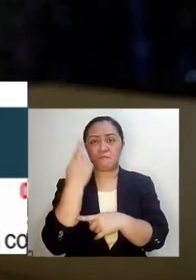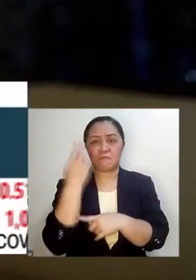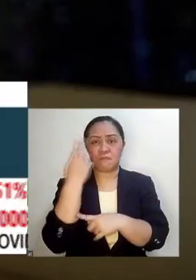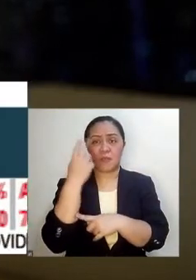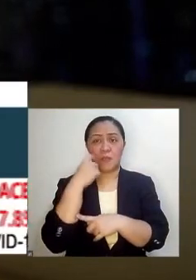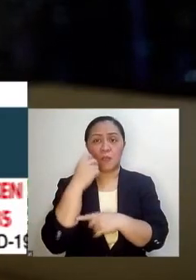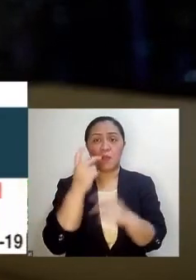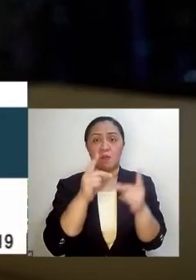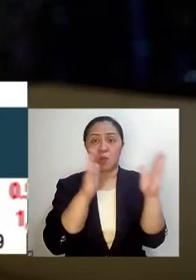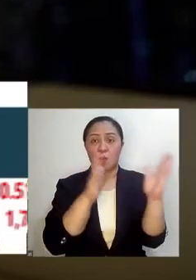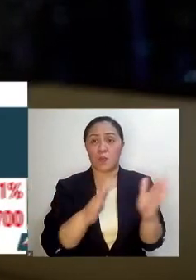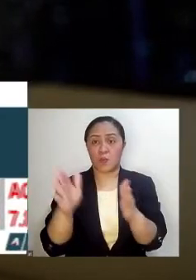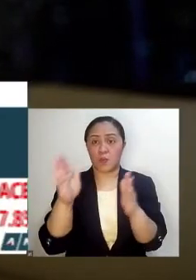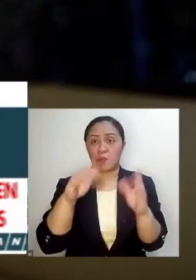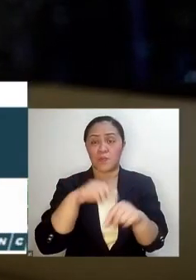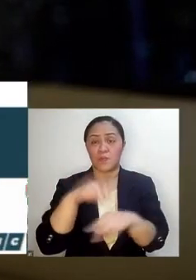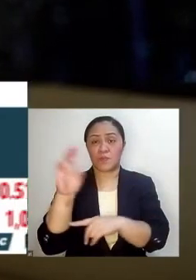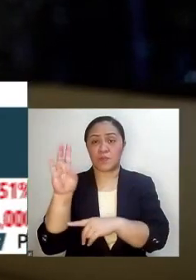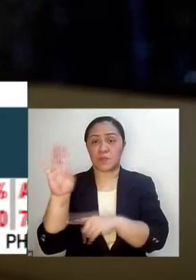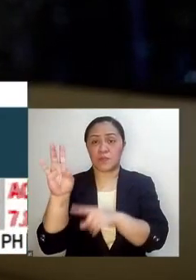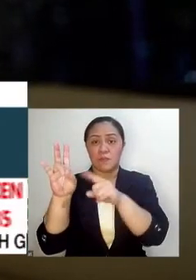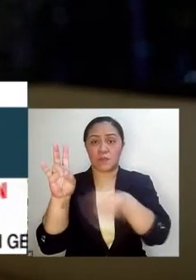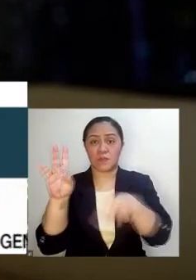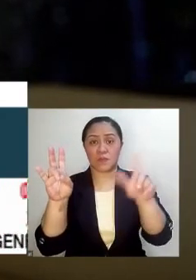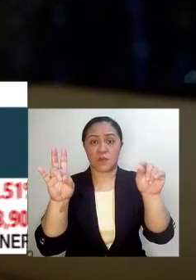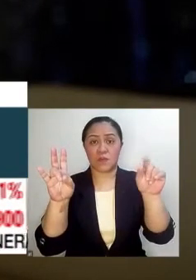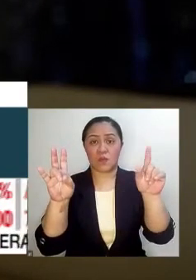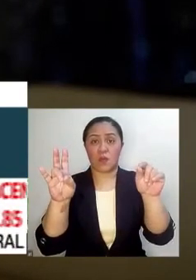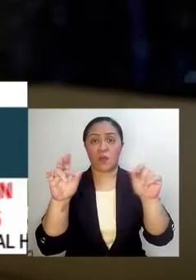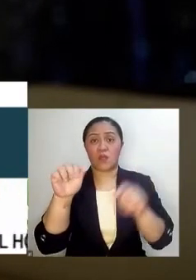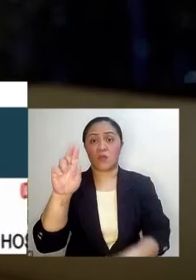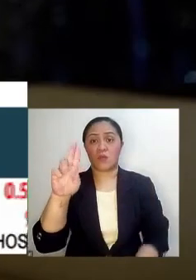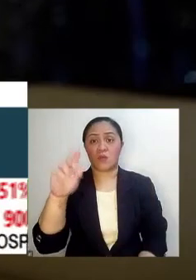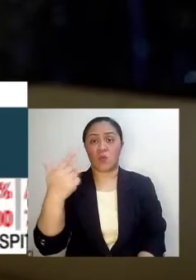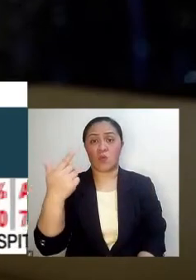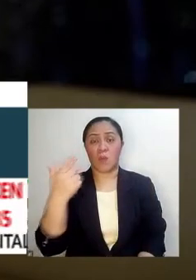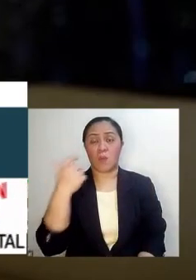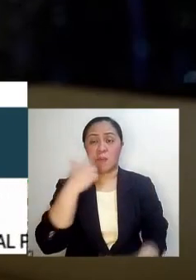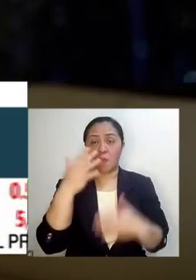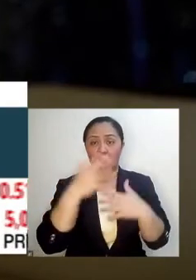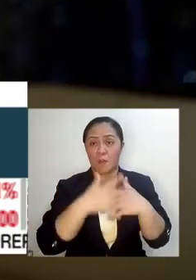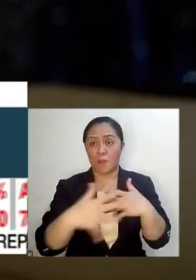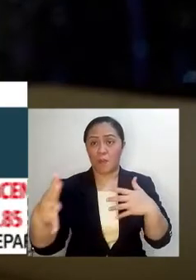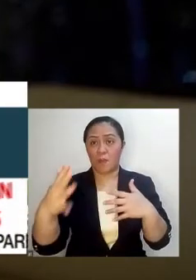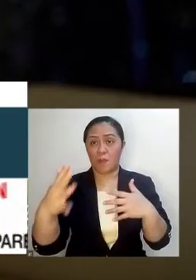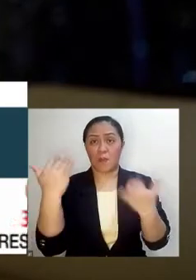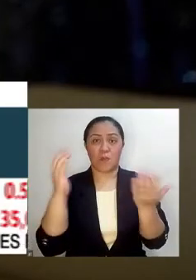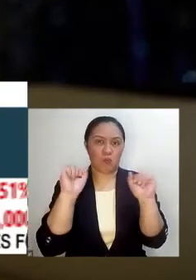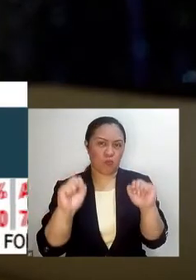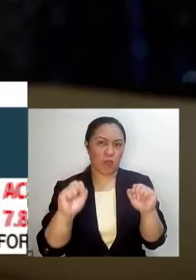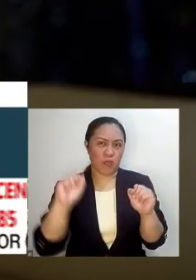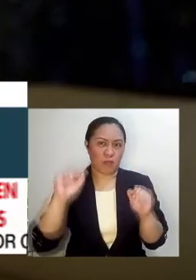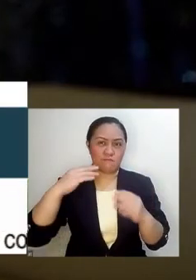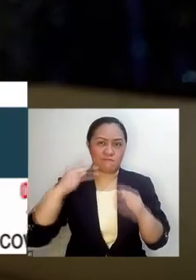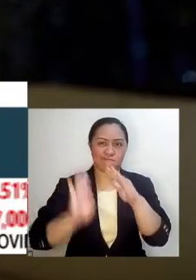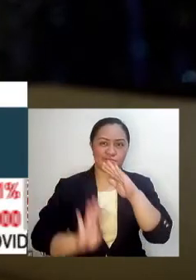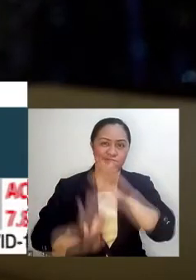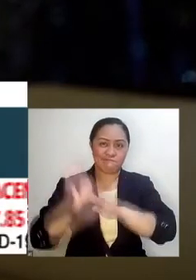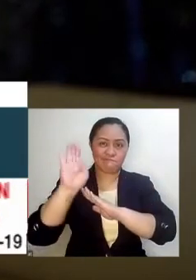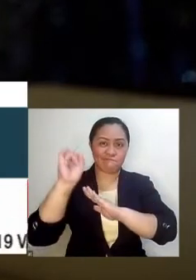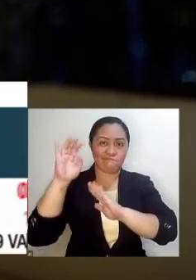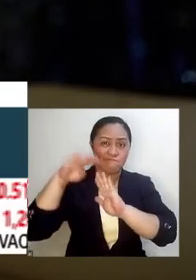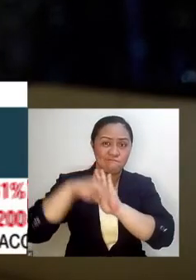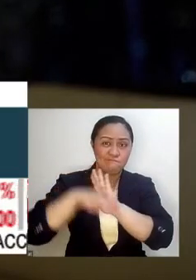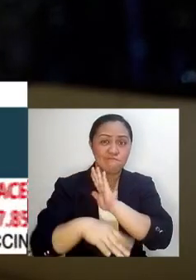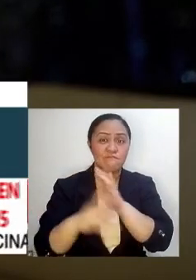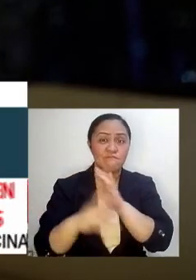the 17th to 20th of August. We can scale it up or we can scale it down. I think it's more a question of how big of a meeting can